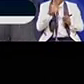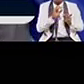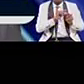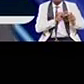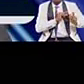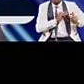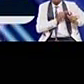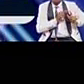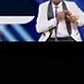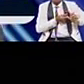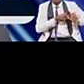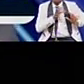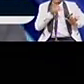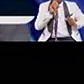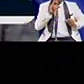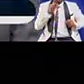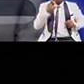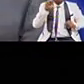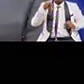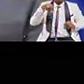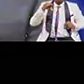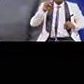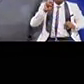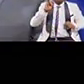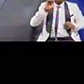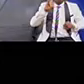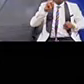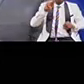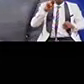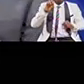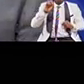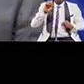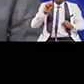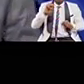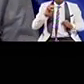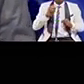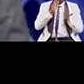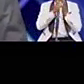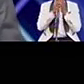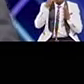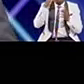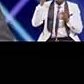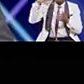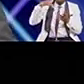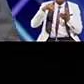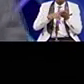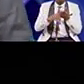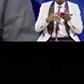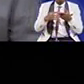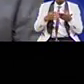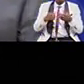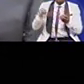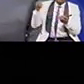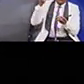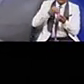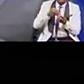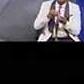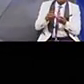Pray for grace to add value to the lives of the converts you are following